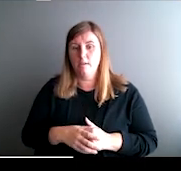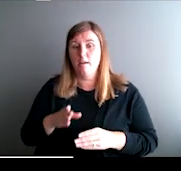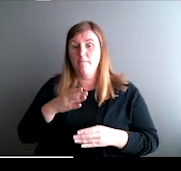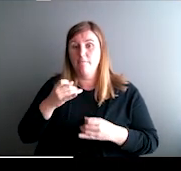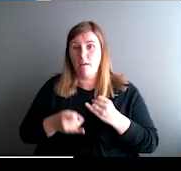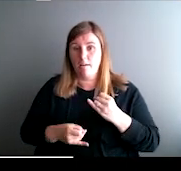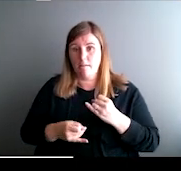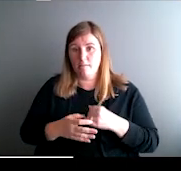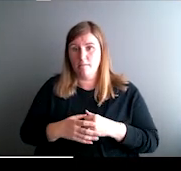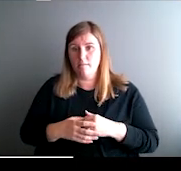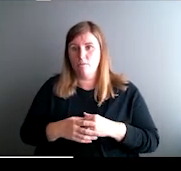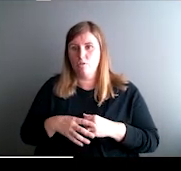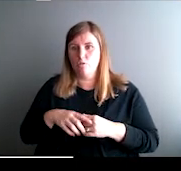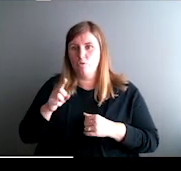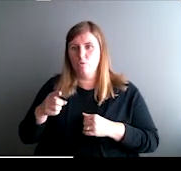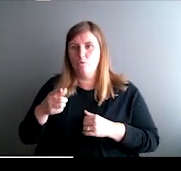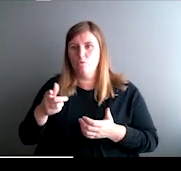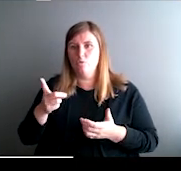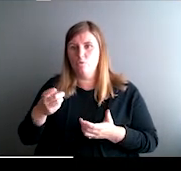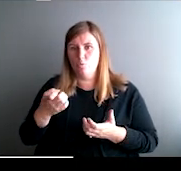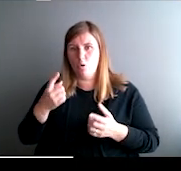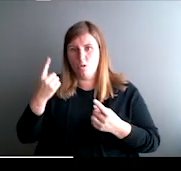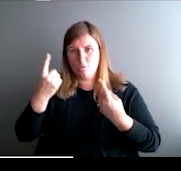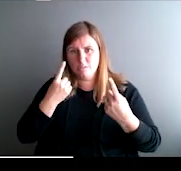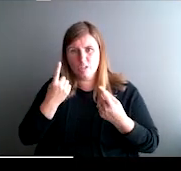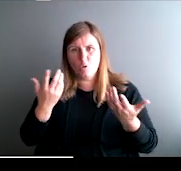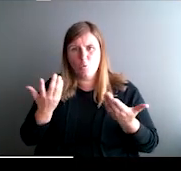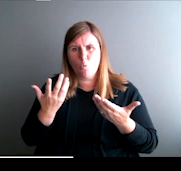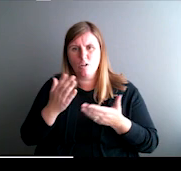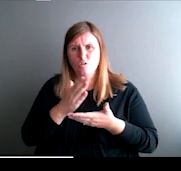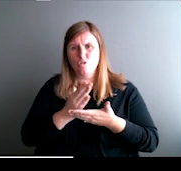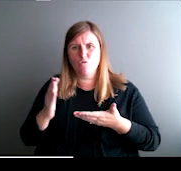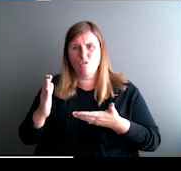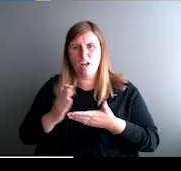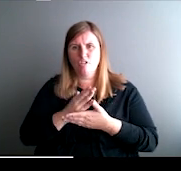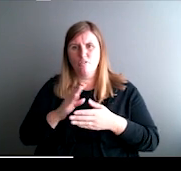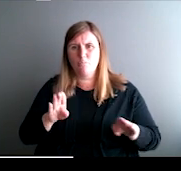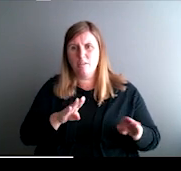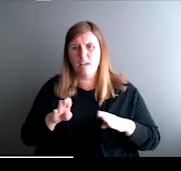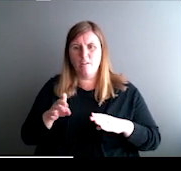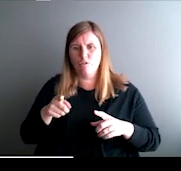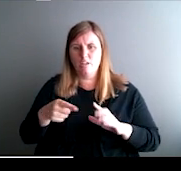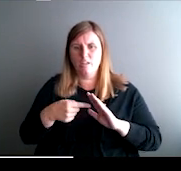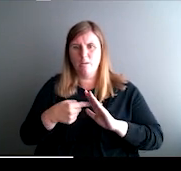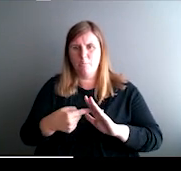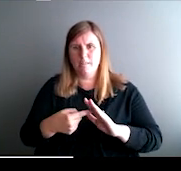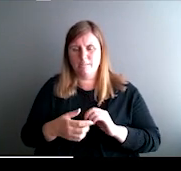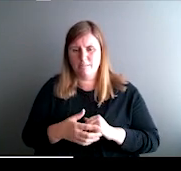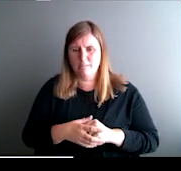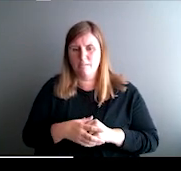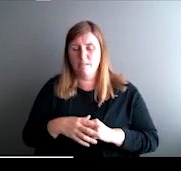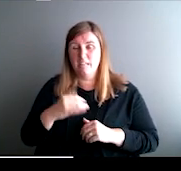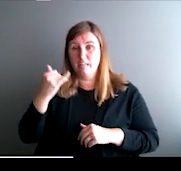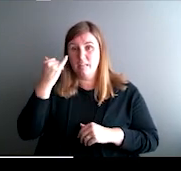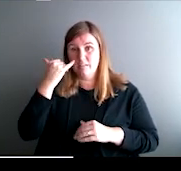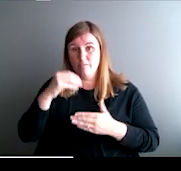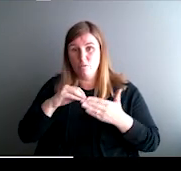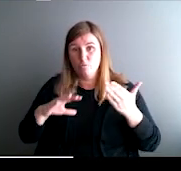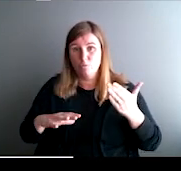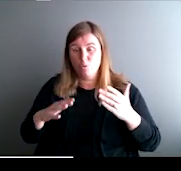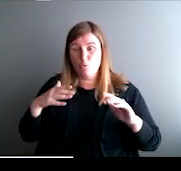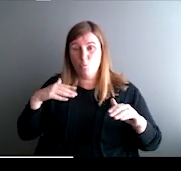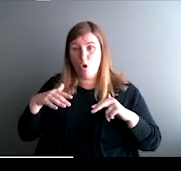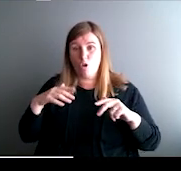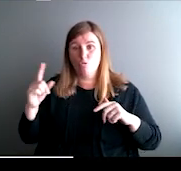finally, you do want to consider what is the range of behavior the child emits. If the student